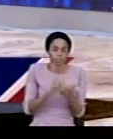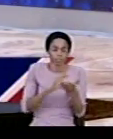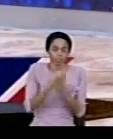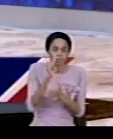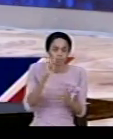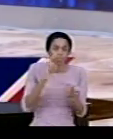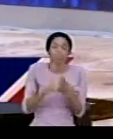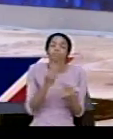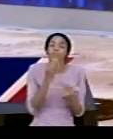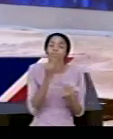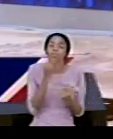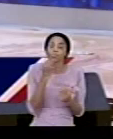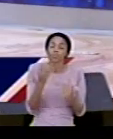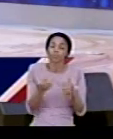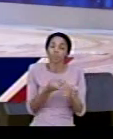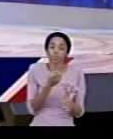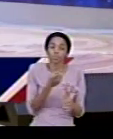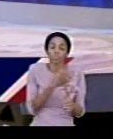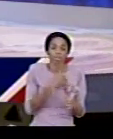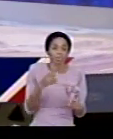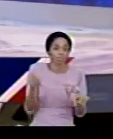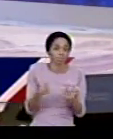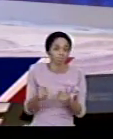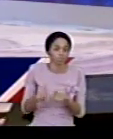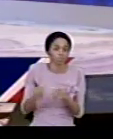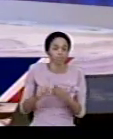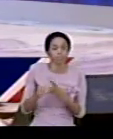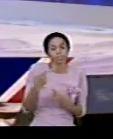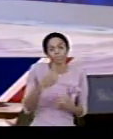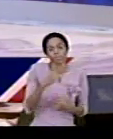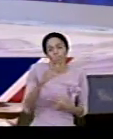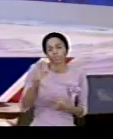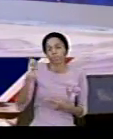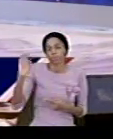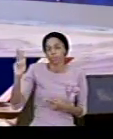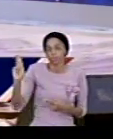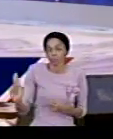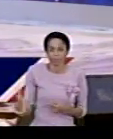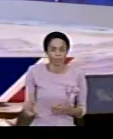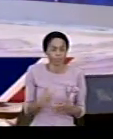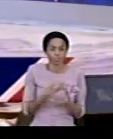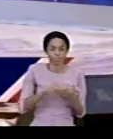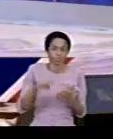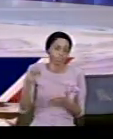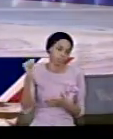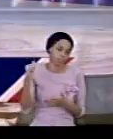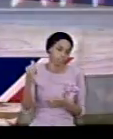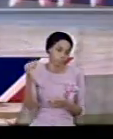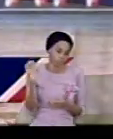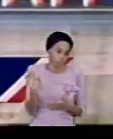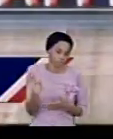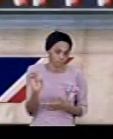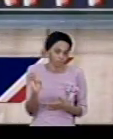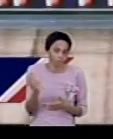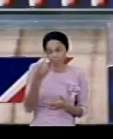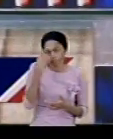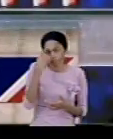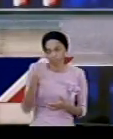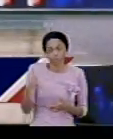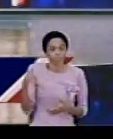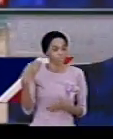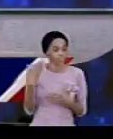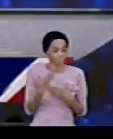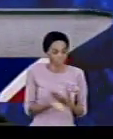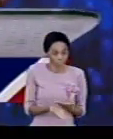Jew first and also to the Greek. Look at verse 17. Verse 17, for